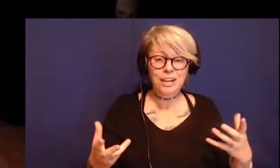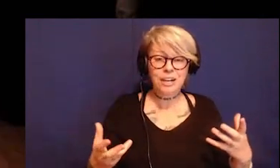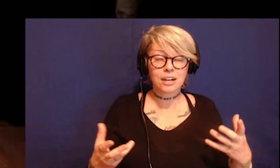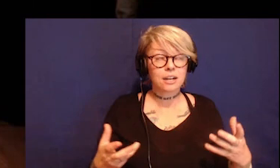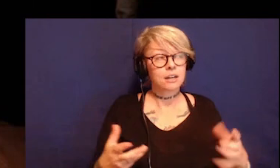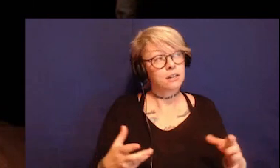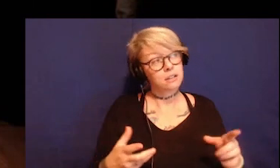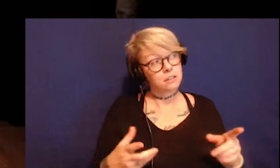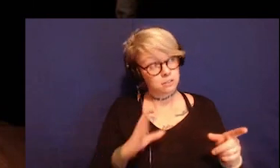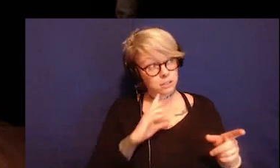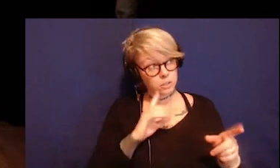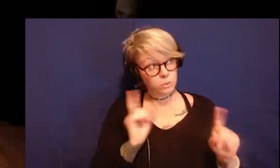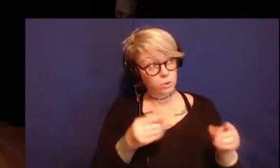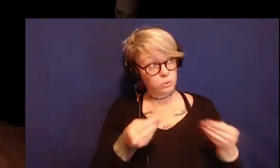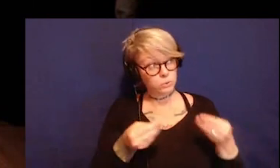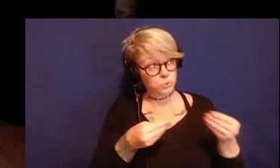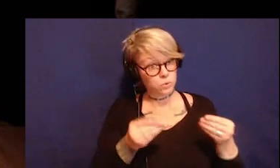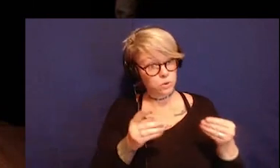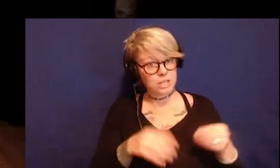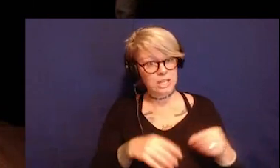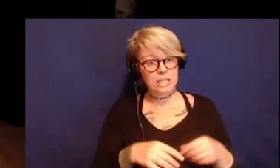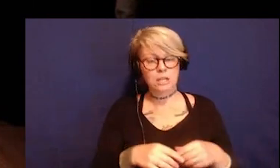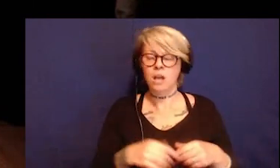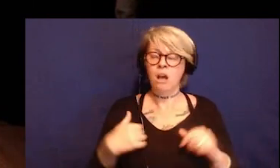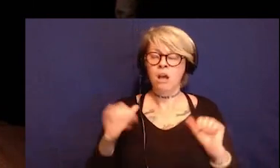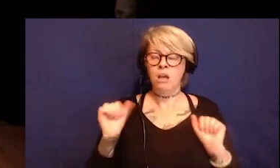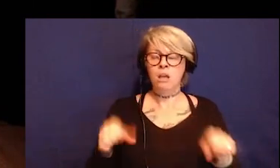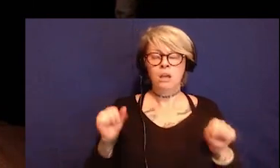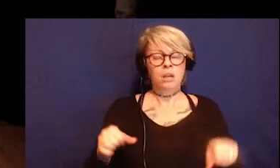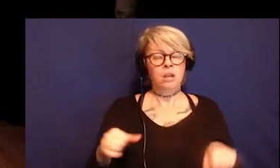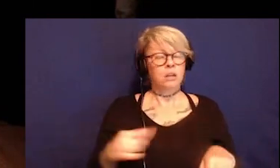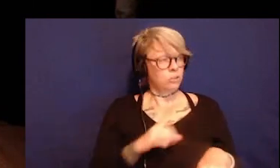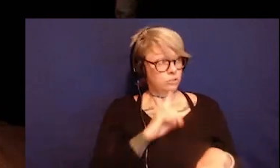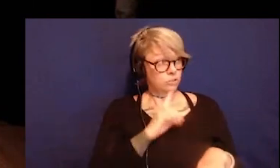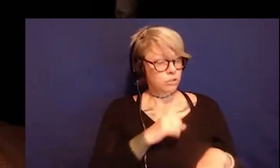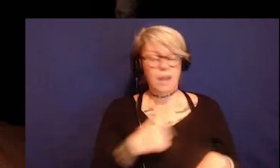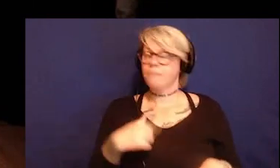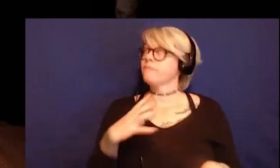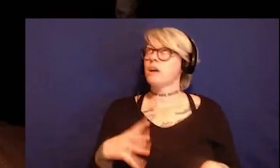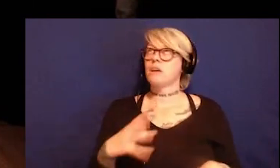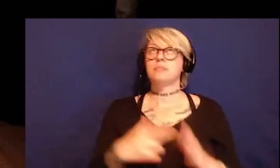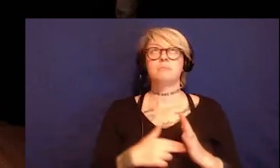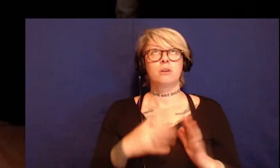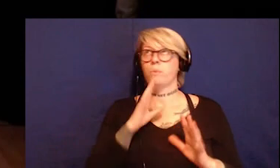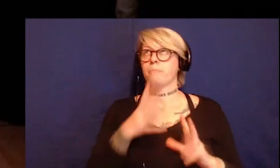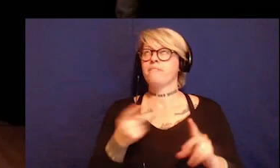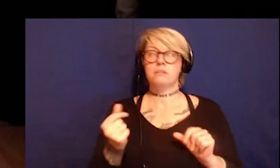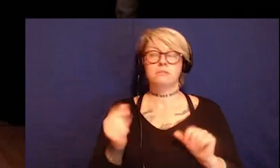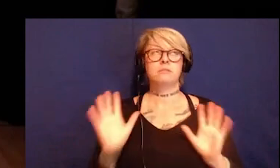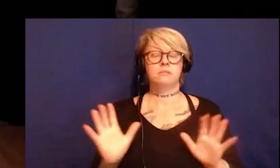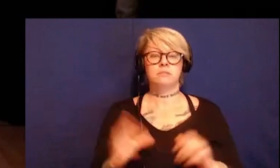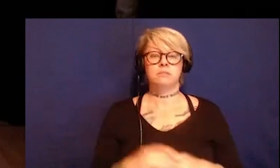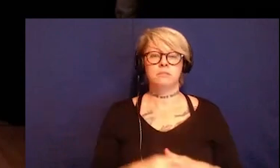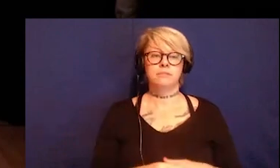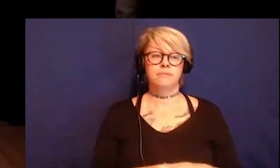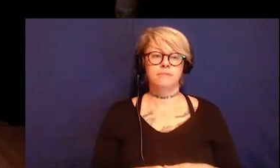Are you going to the store? I got this. Are you sure? I'm fine, really. It's butter. It'll be quick.